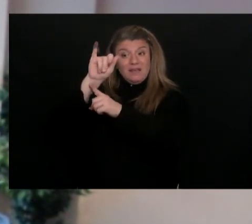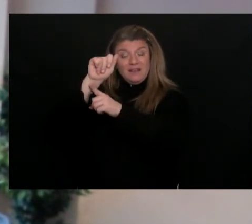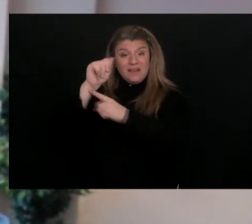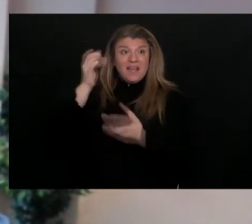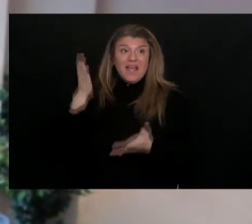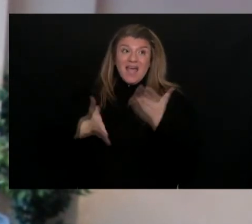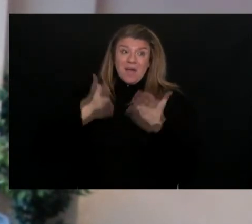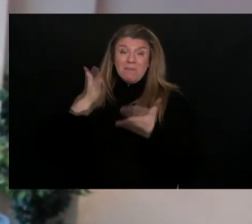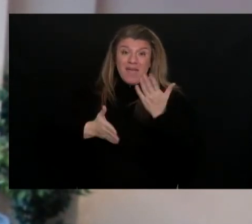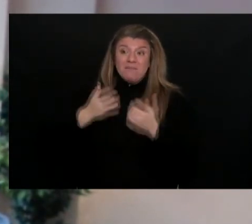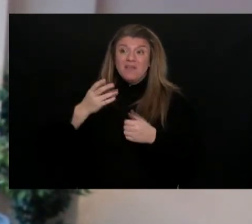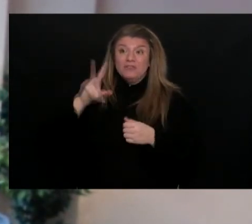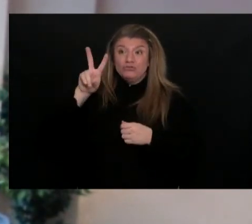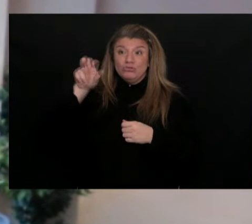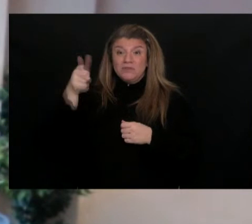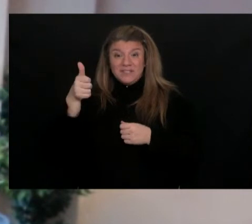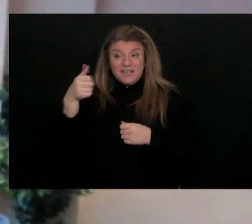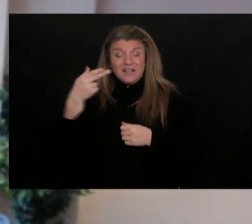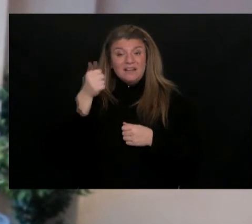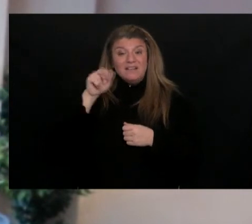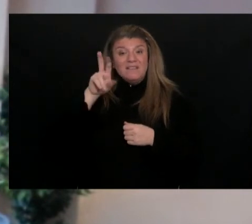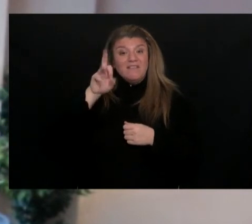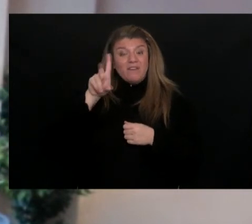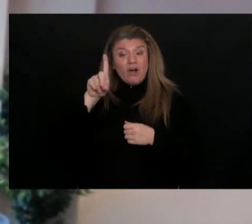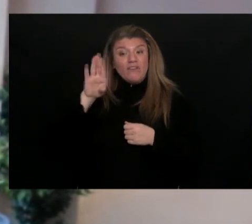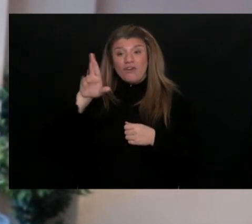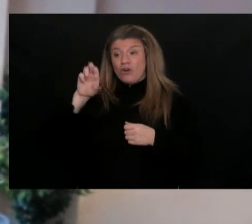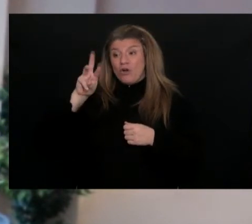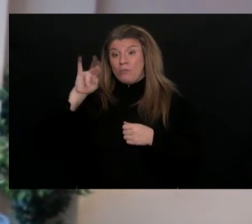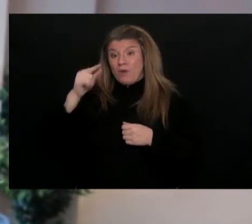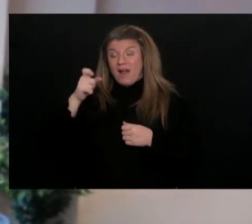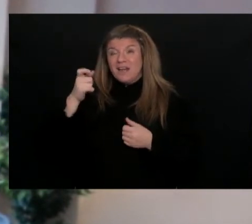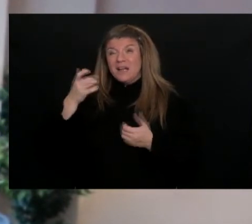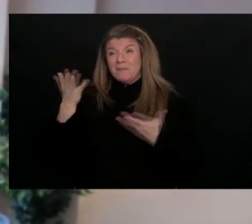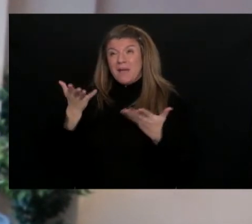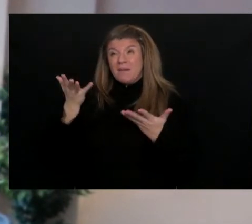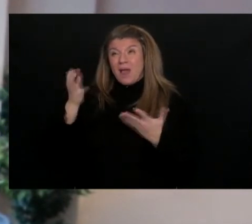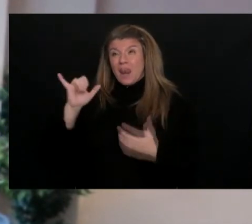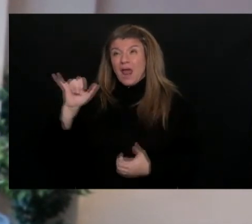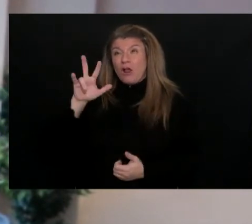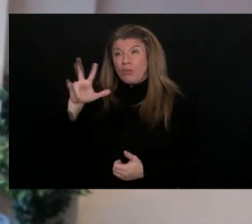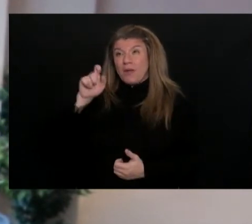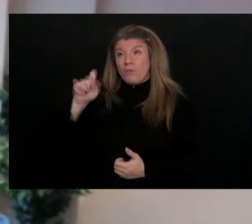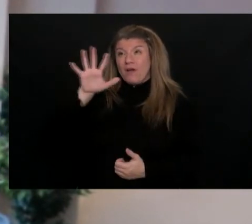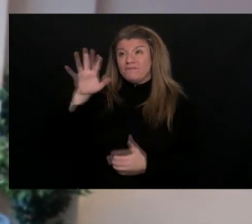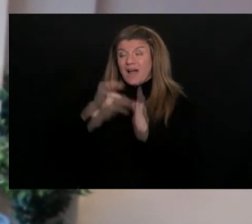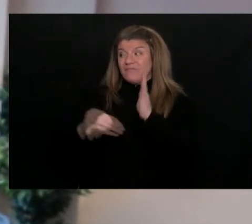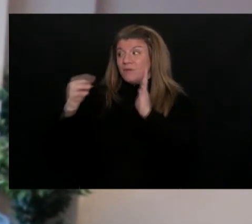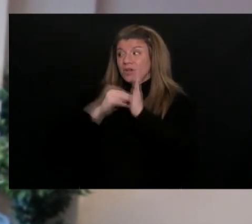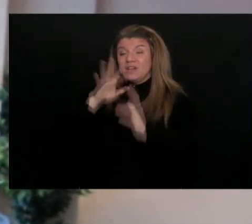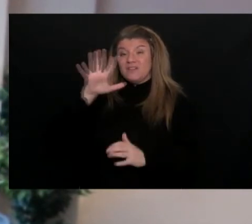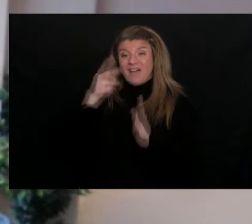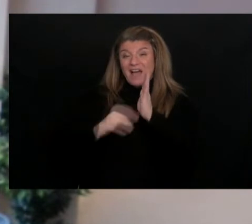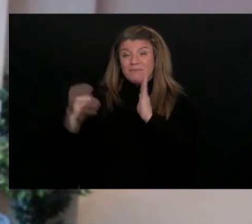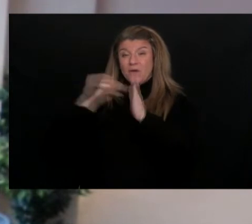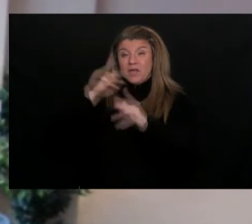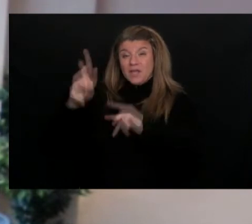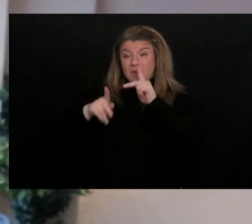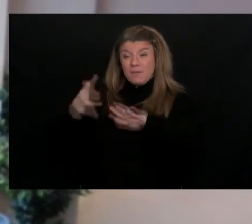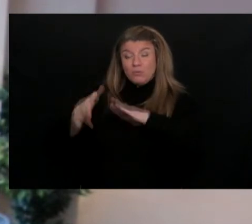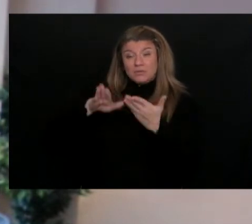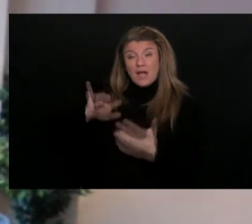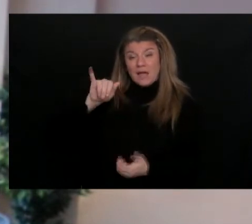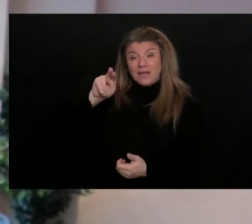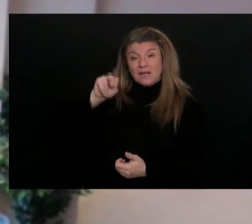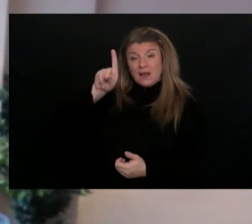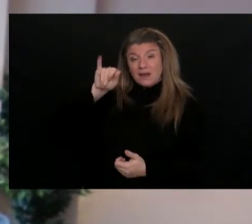two teams from Harvard and Brown University, maybe as many as 3.5 million to 5 million people died in India. But I